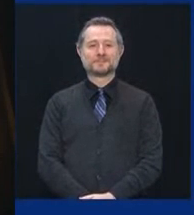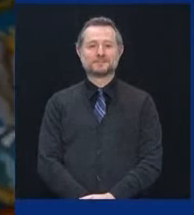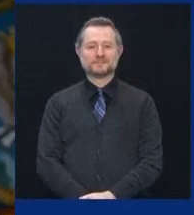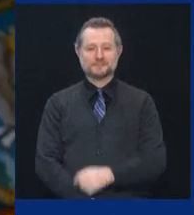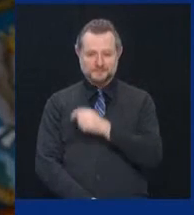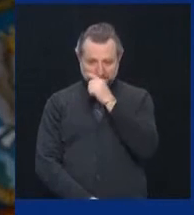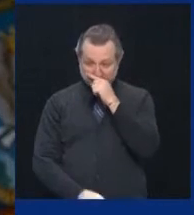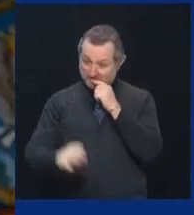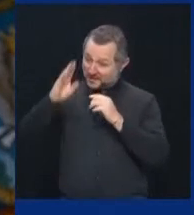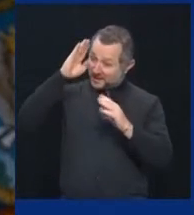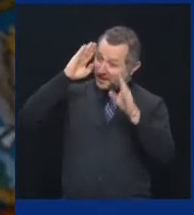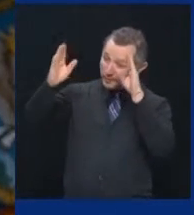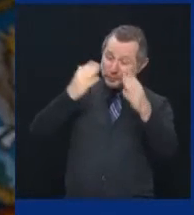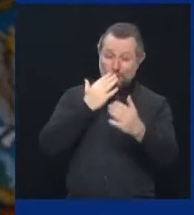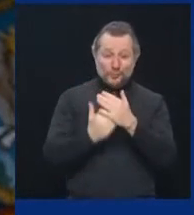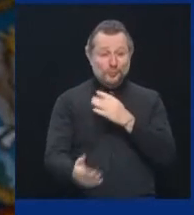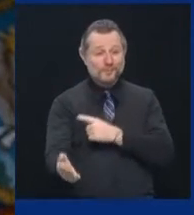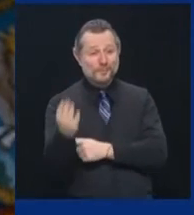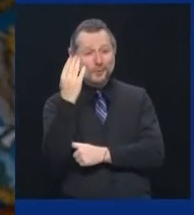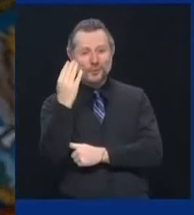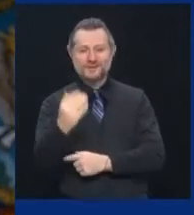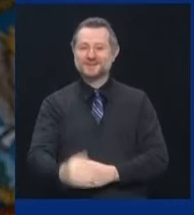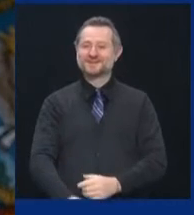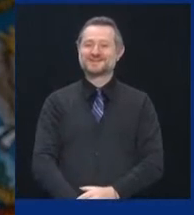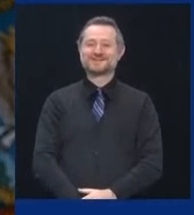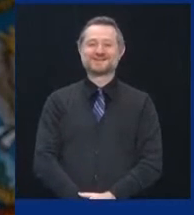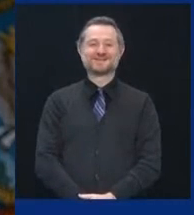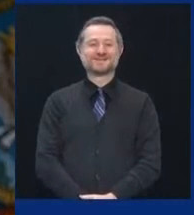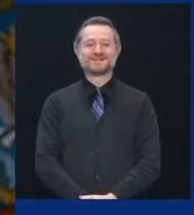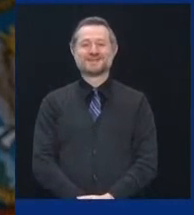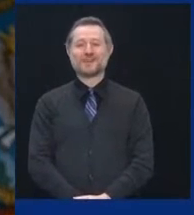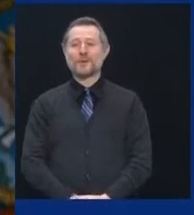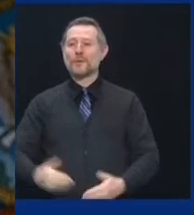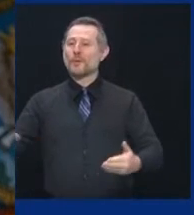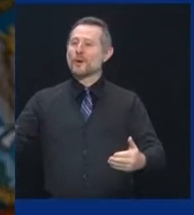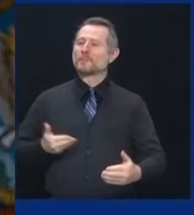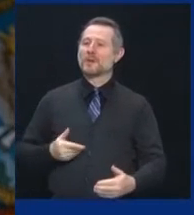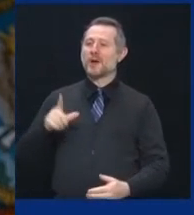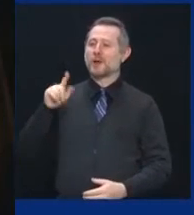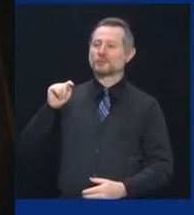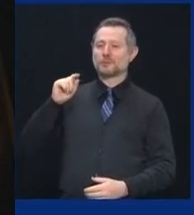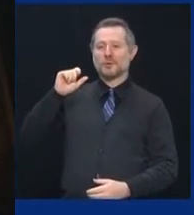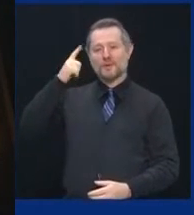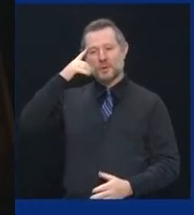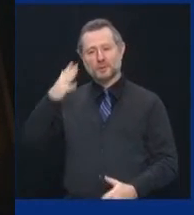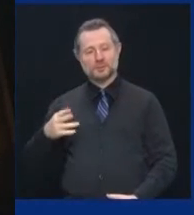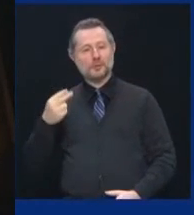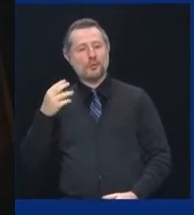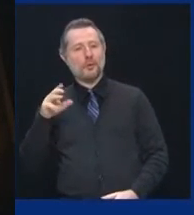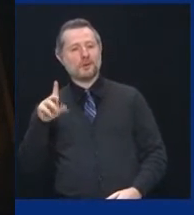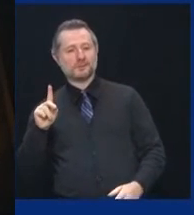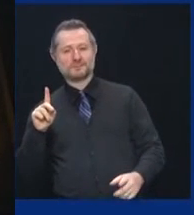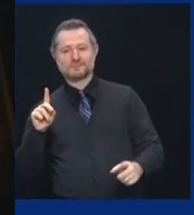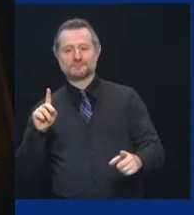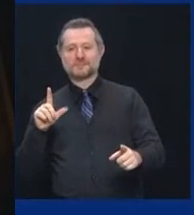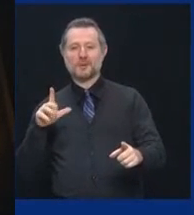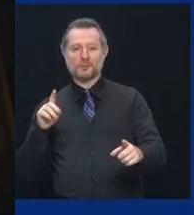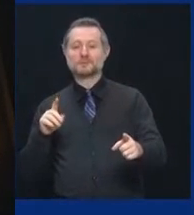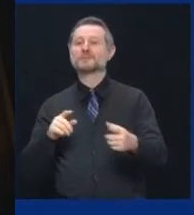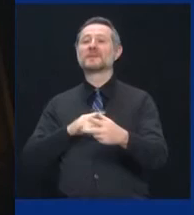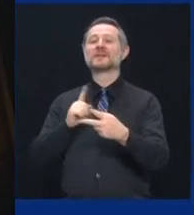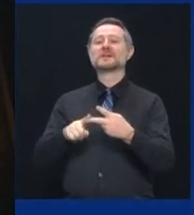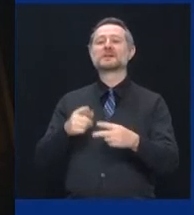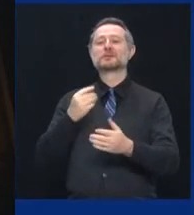Well, good morning to all. Please welcome Lieutenant Governor Kathy Hochul, who is here with us today, and Controller